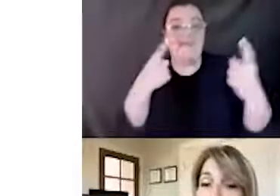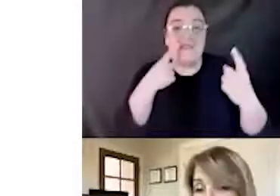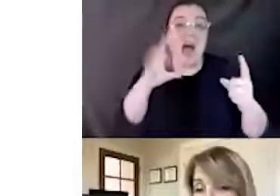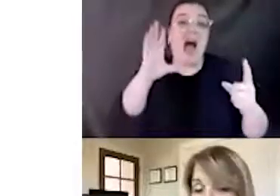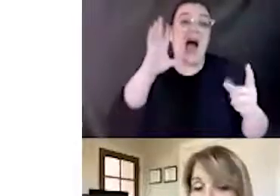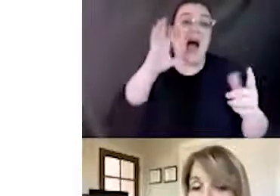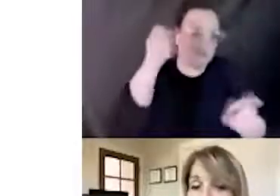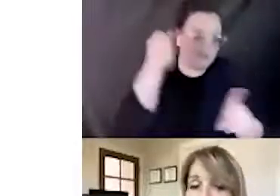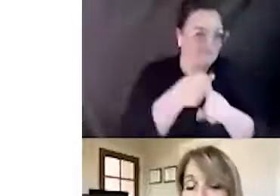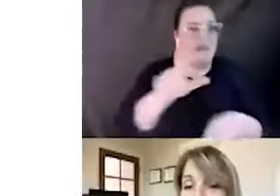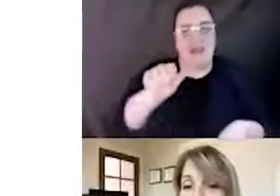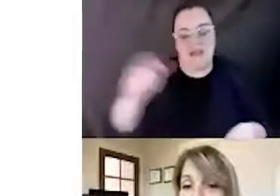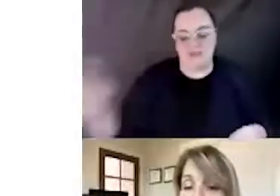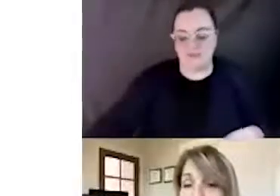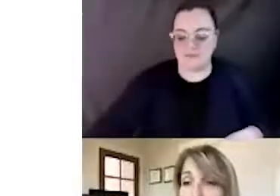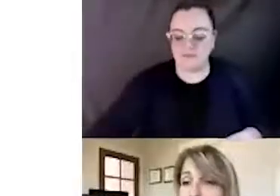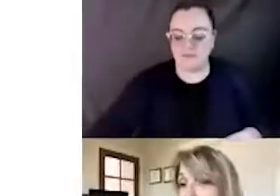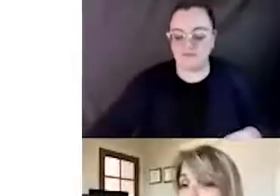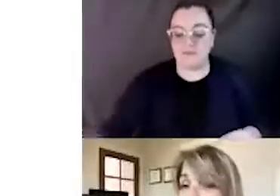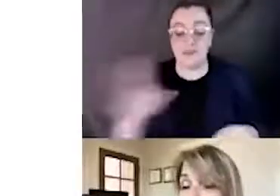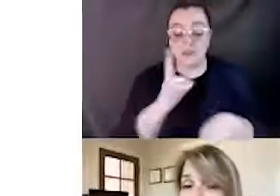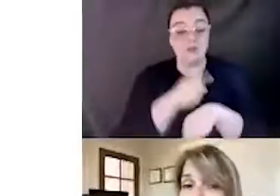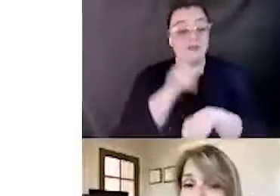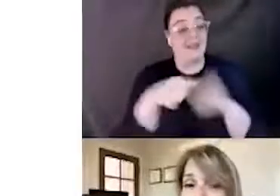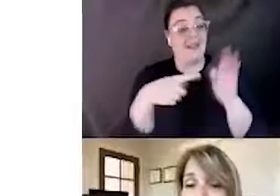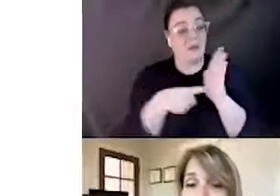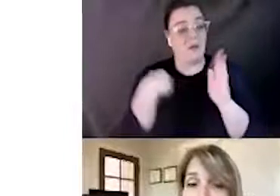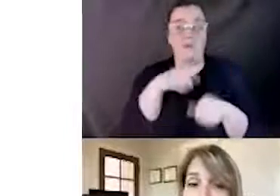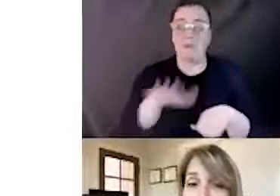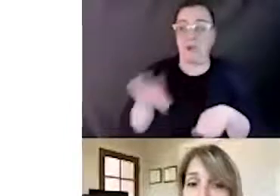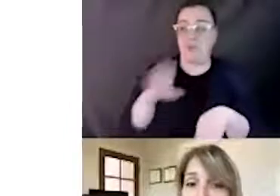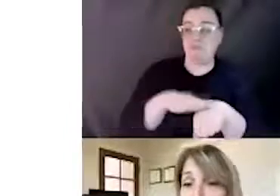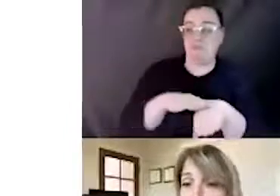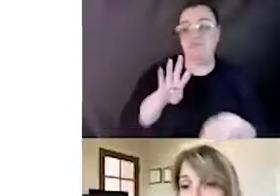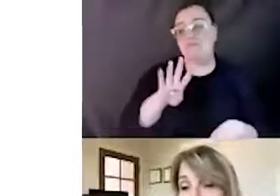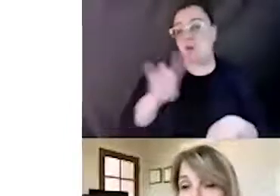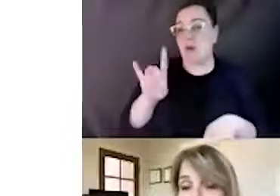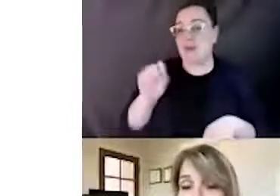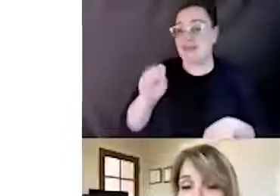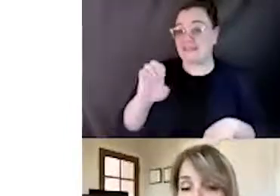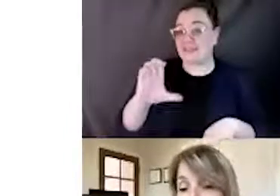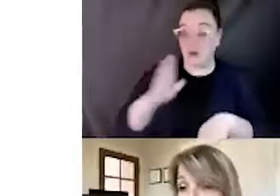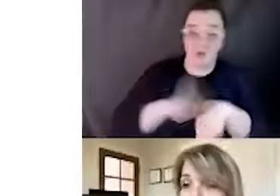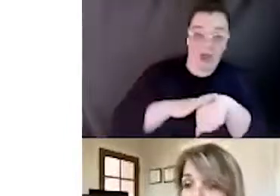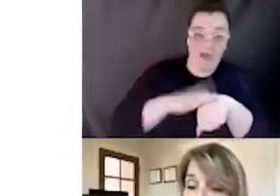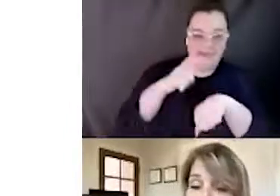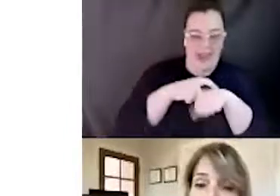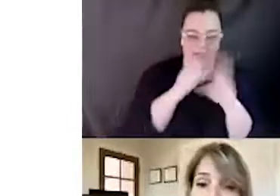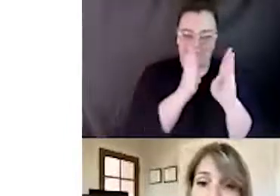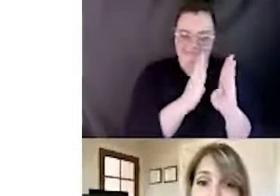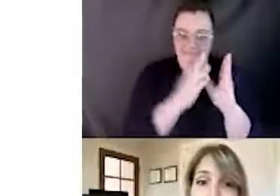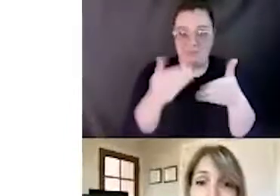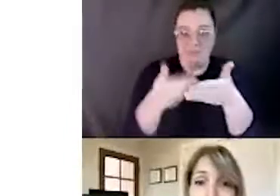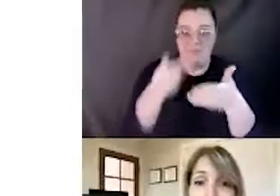this example, we actually had a warning time of about 48 seconds to City Hall from the Ridgecrest earthquake epicenter, which is pretty good.